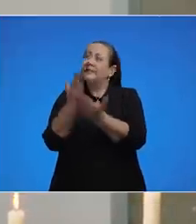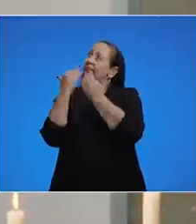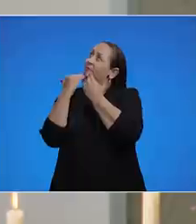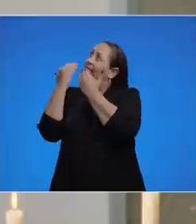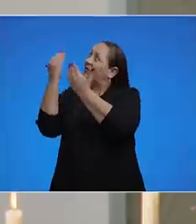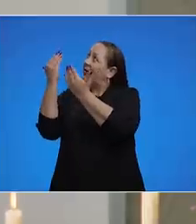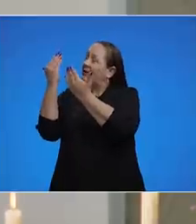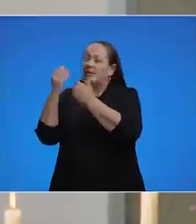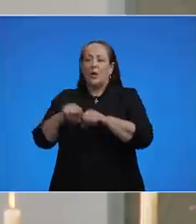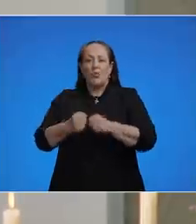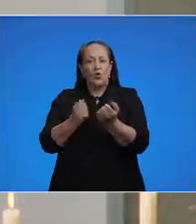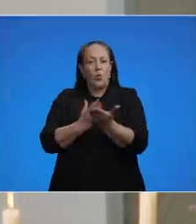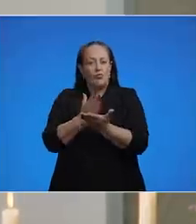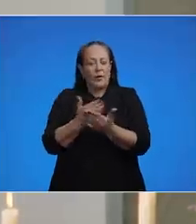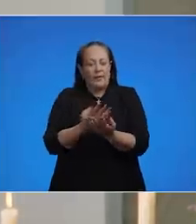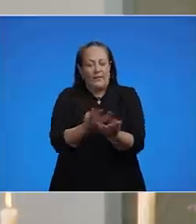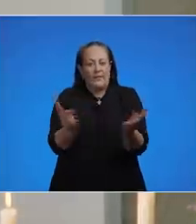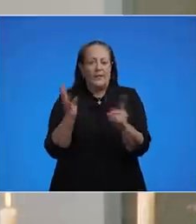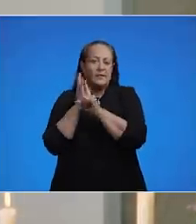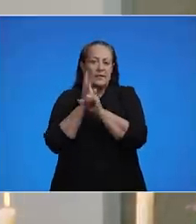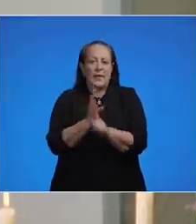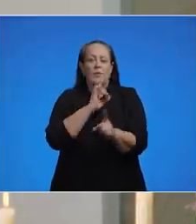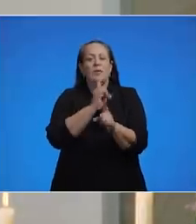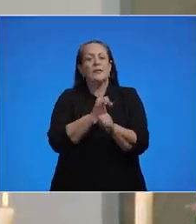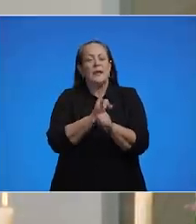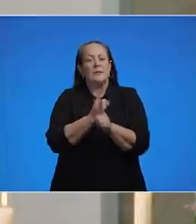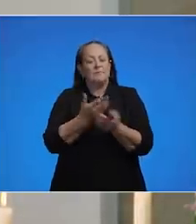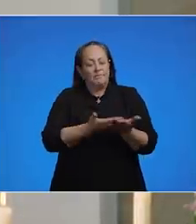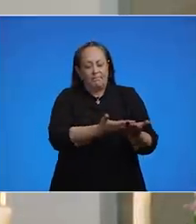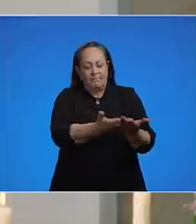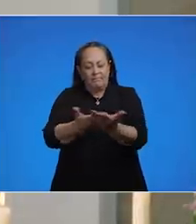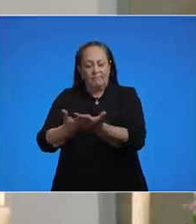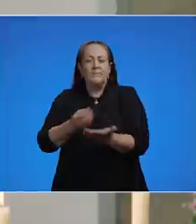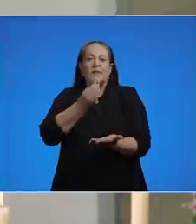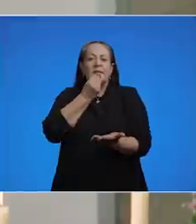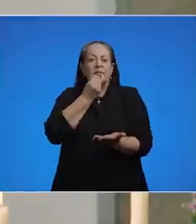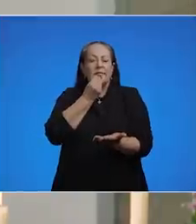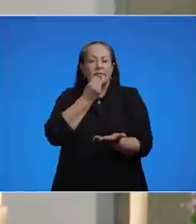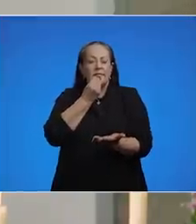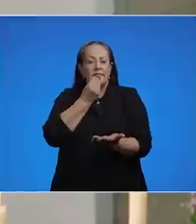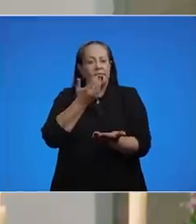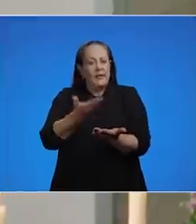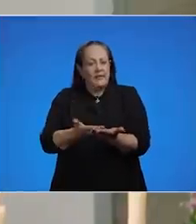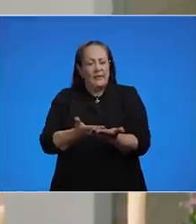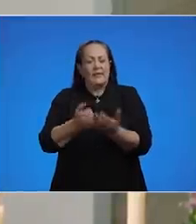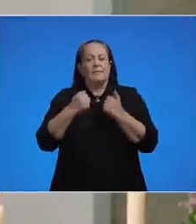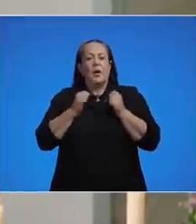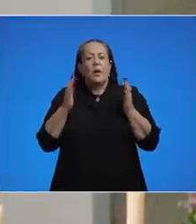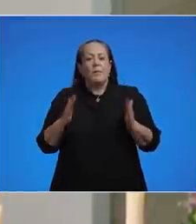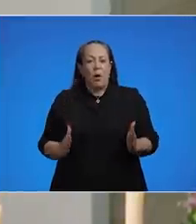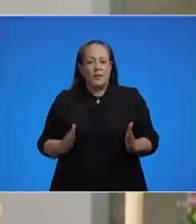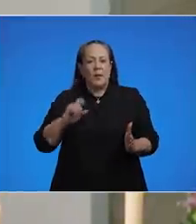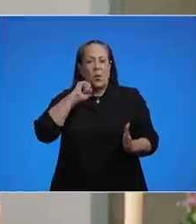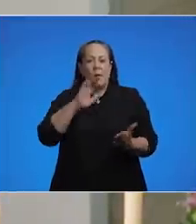giving thanks, broke it and gave it to his disciples, saying, "Take this, all of you, and eat of it, for this